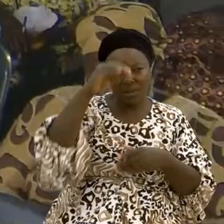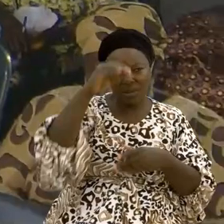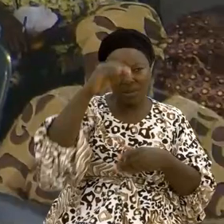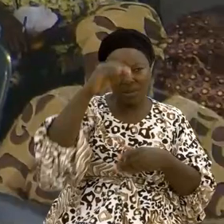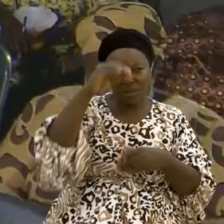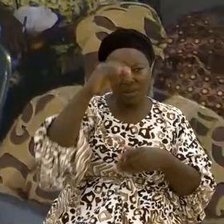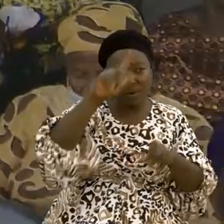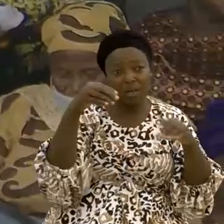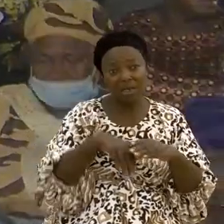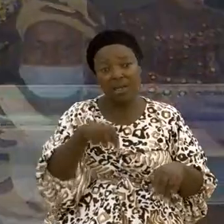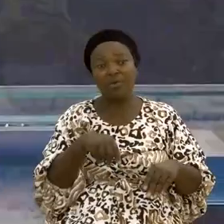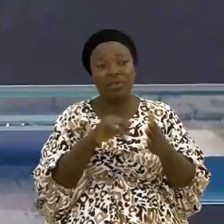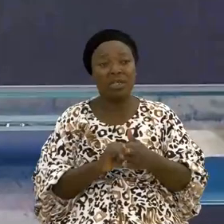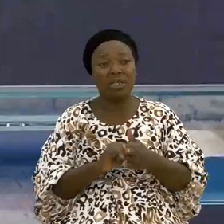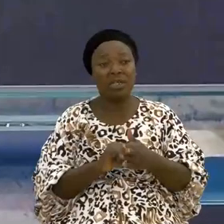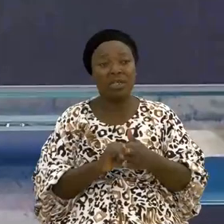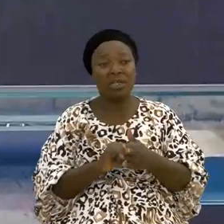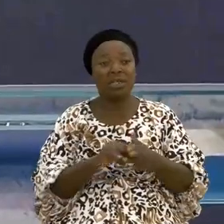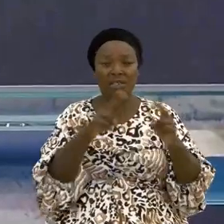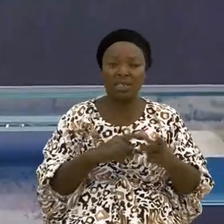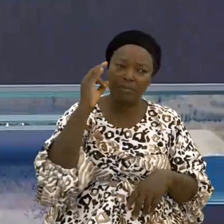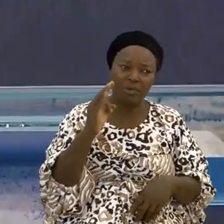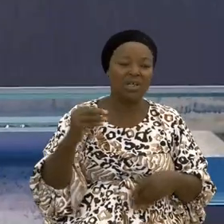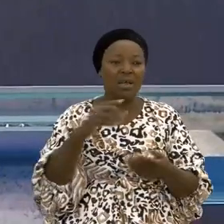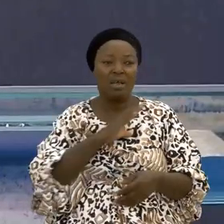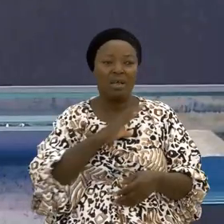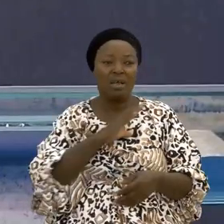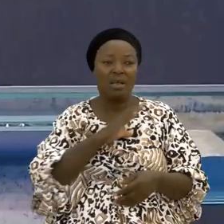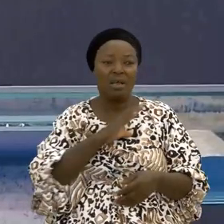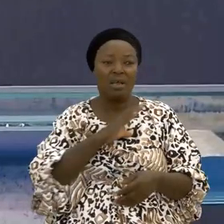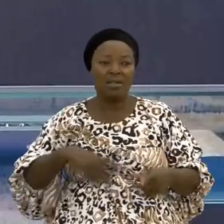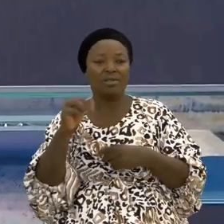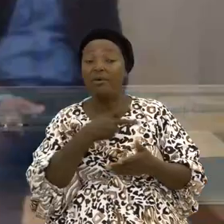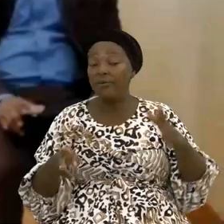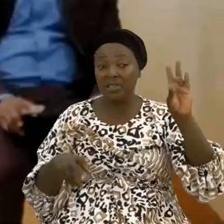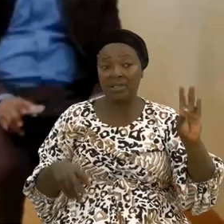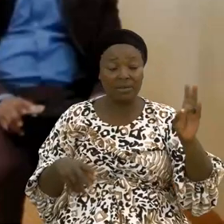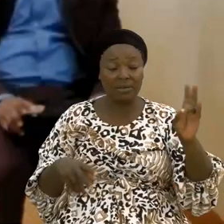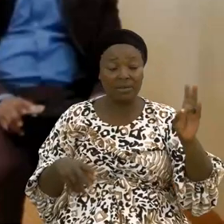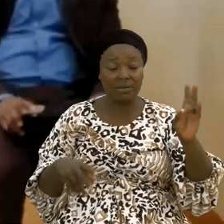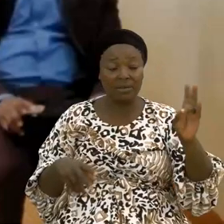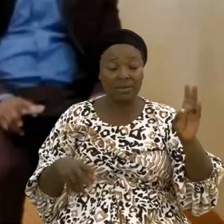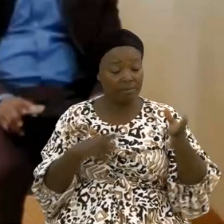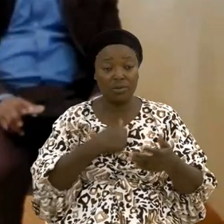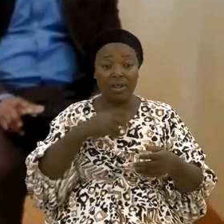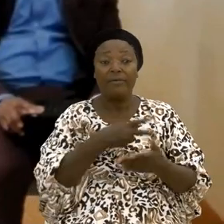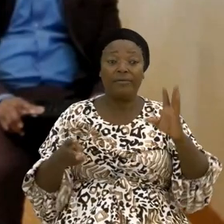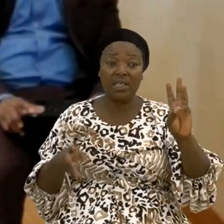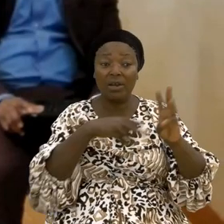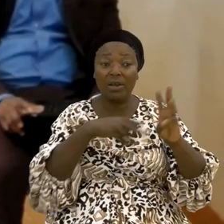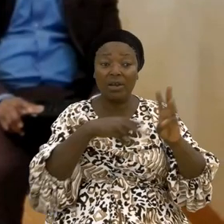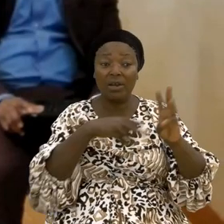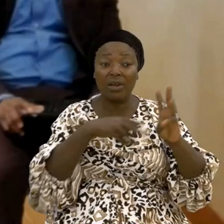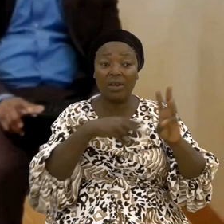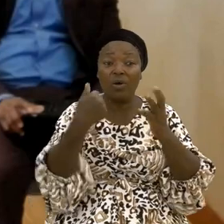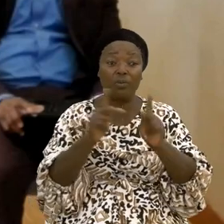preached Christ unto them. What then happened? Look at verse 6. In verse 6, and the people with one accord gave